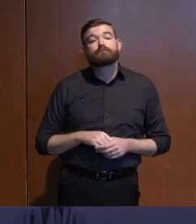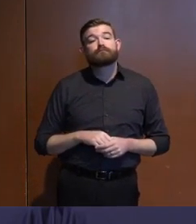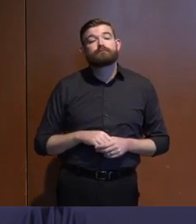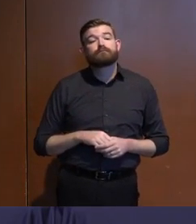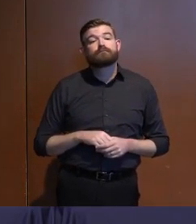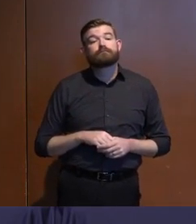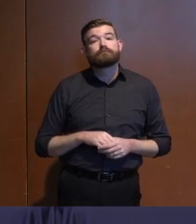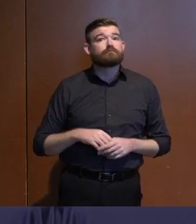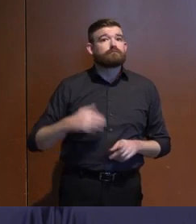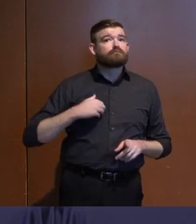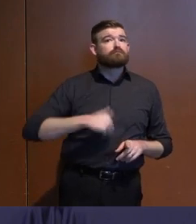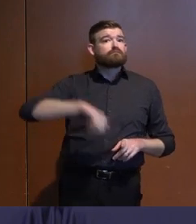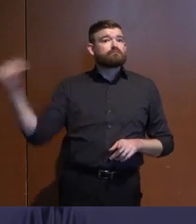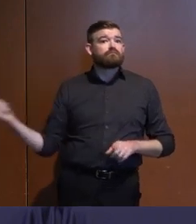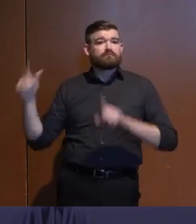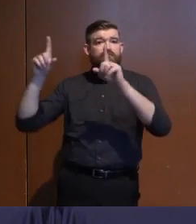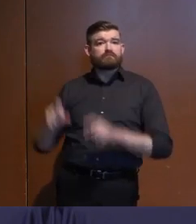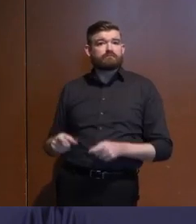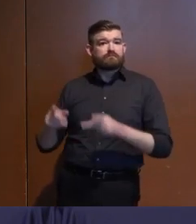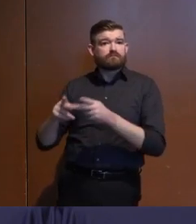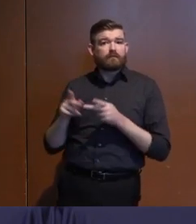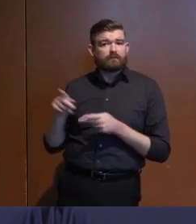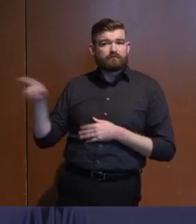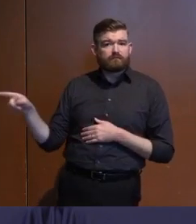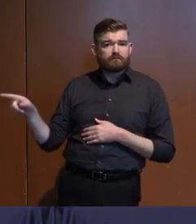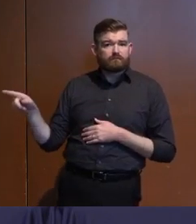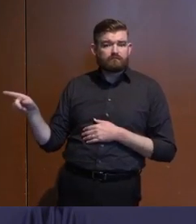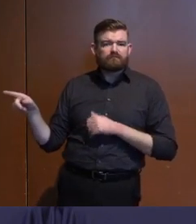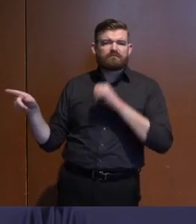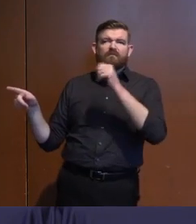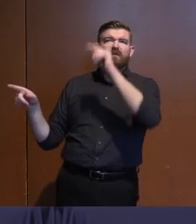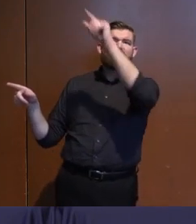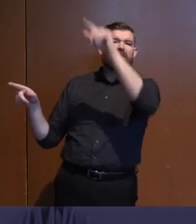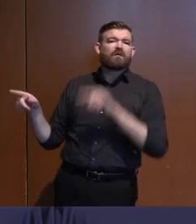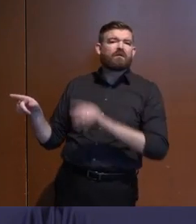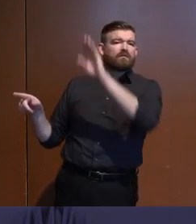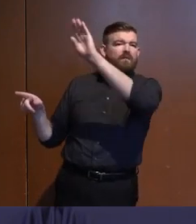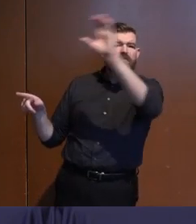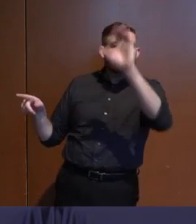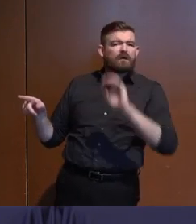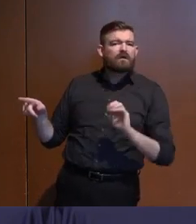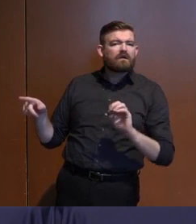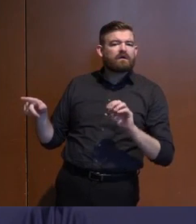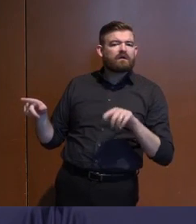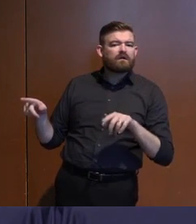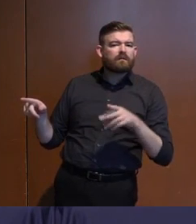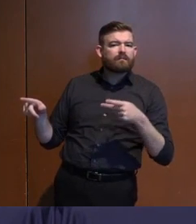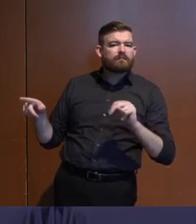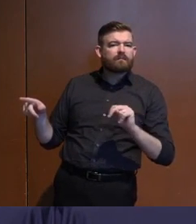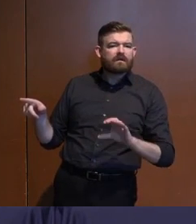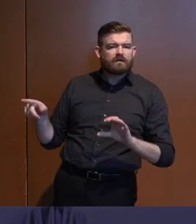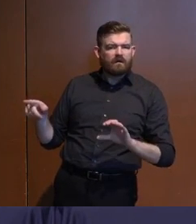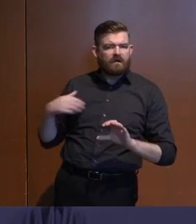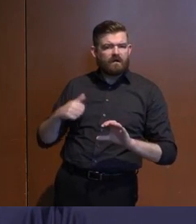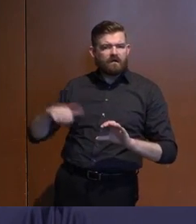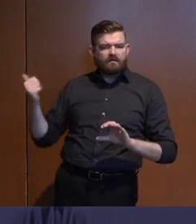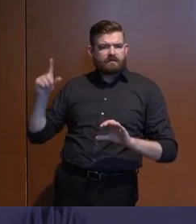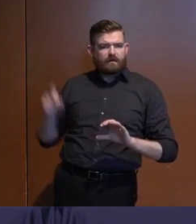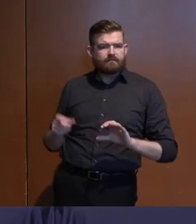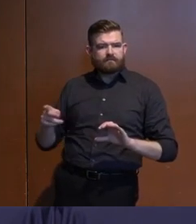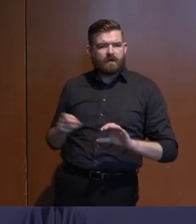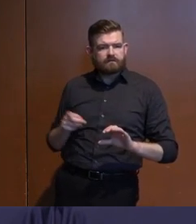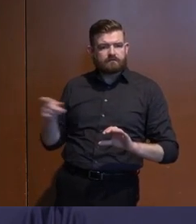we are not one of the sponsors in almost all these cases, we are contributing in one form or another. Tomorrow, Bergen Newbridge Medical